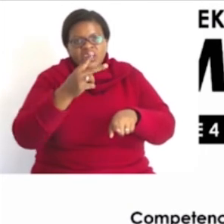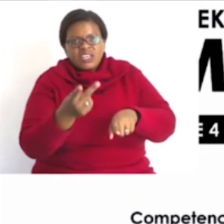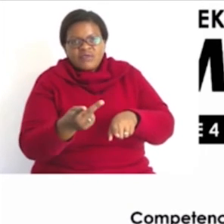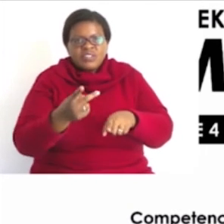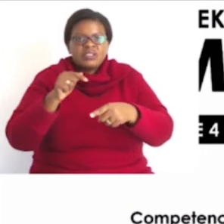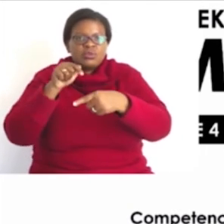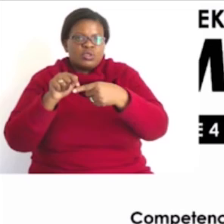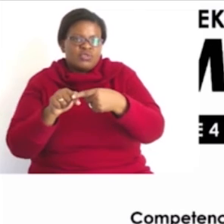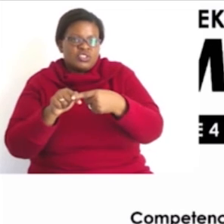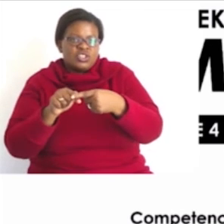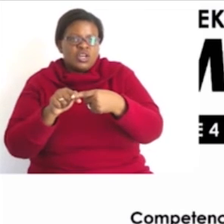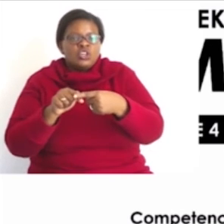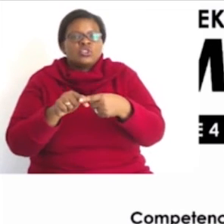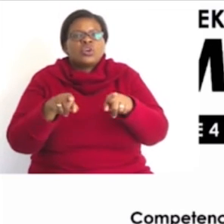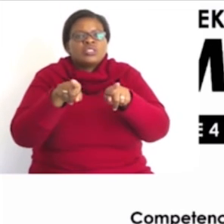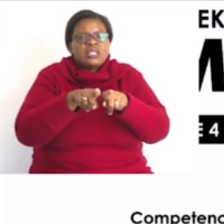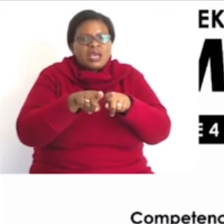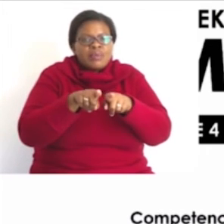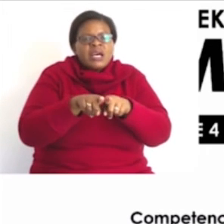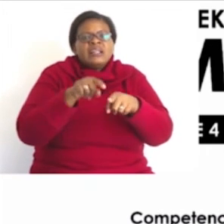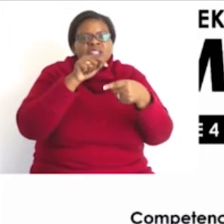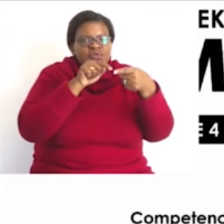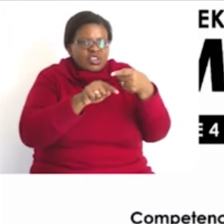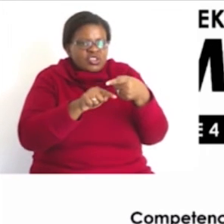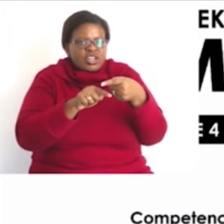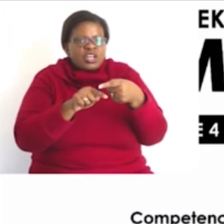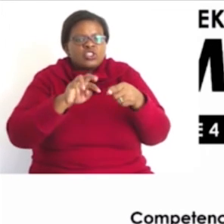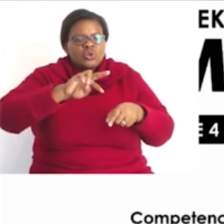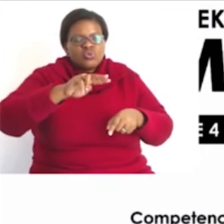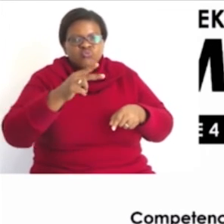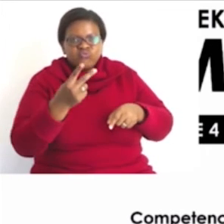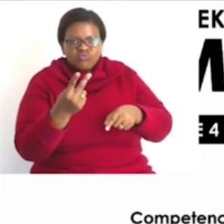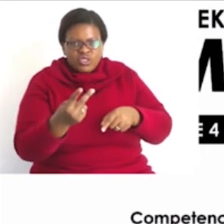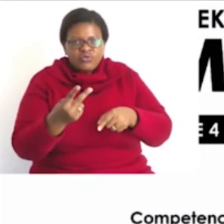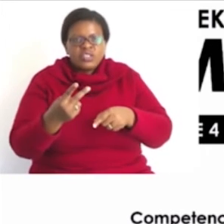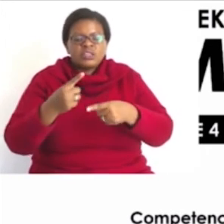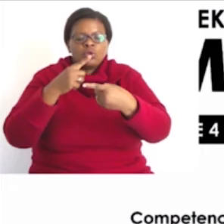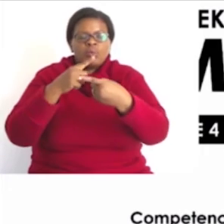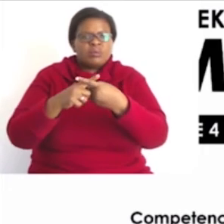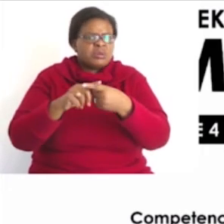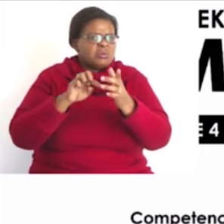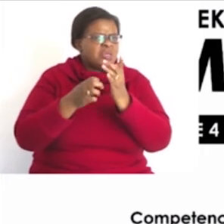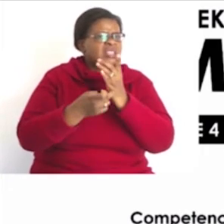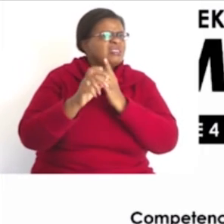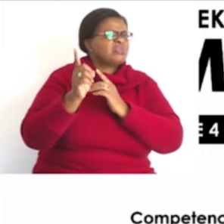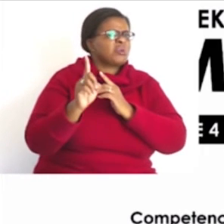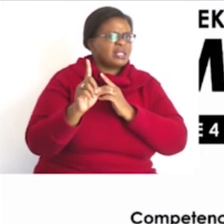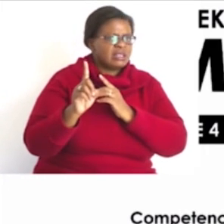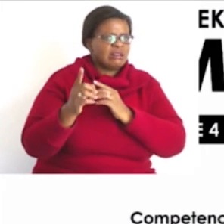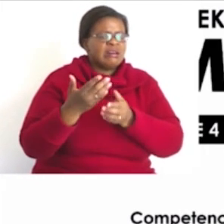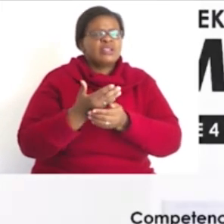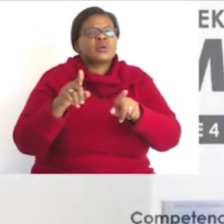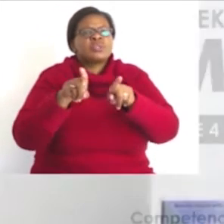the inverse operation of division is multiplications. So what does it mean? Boys and girls,